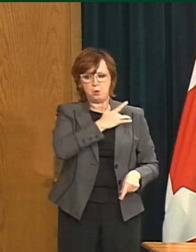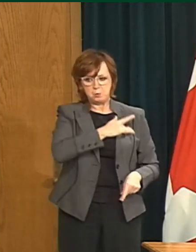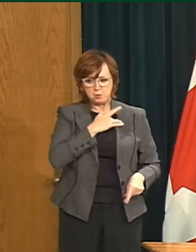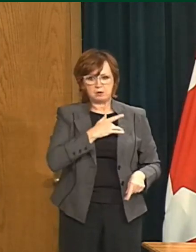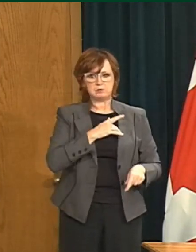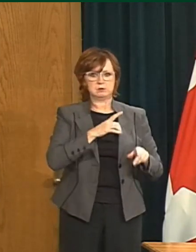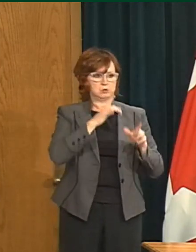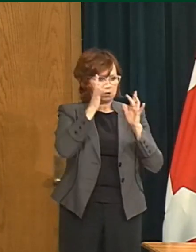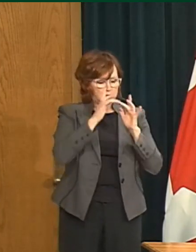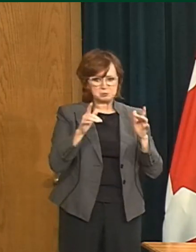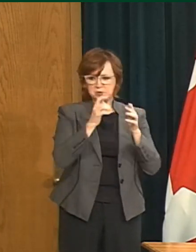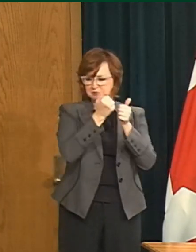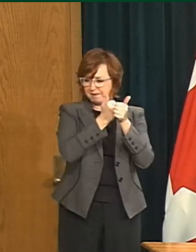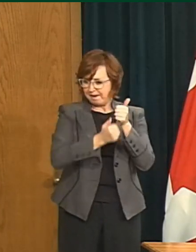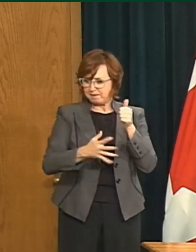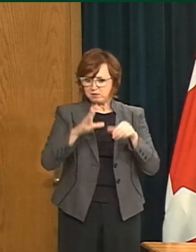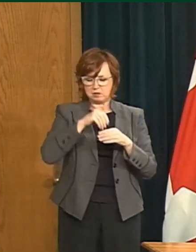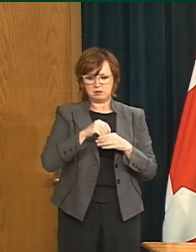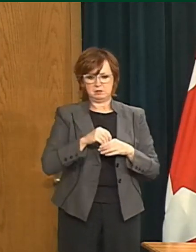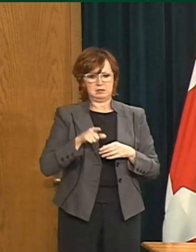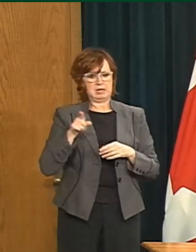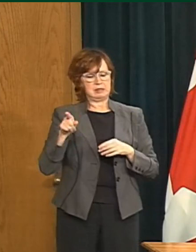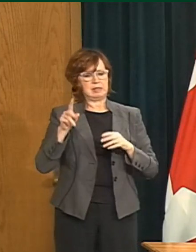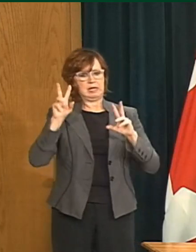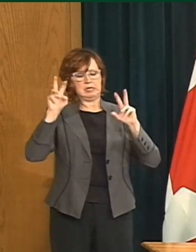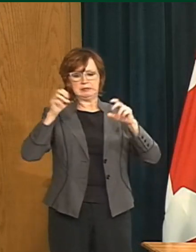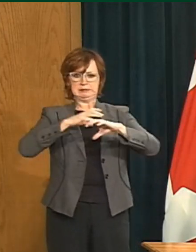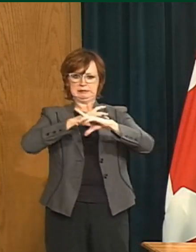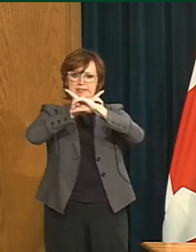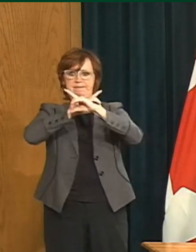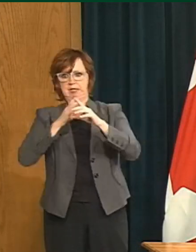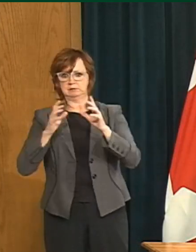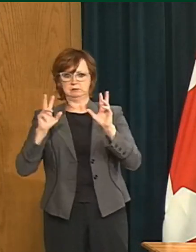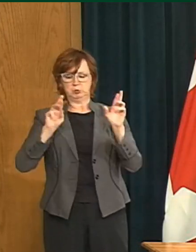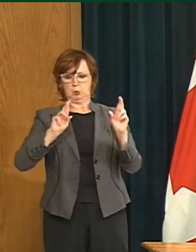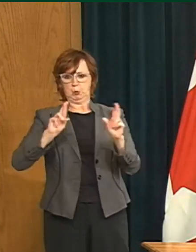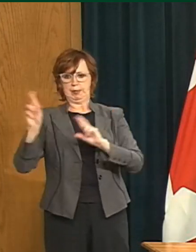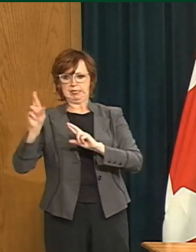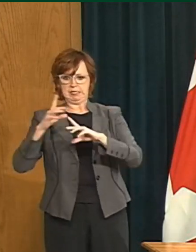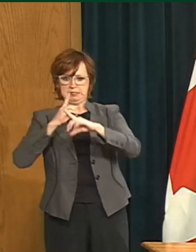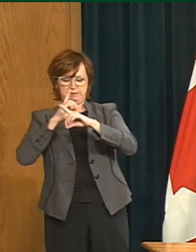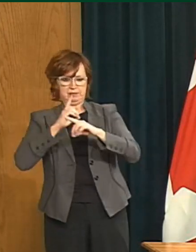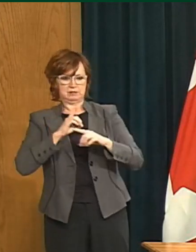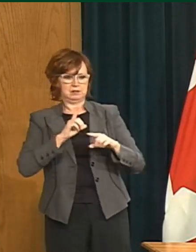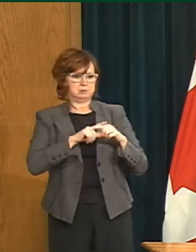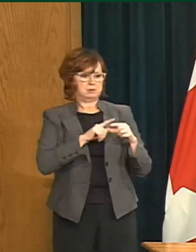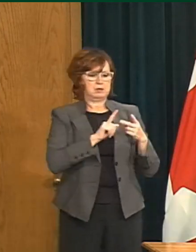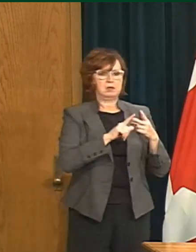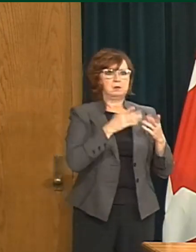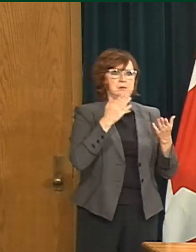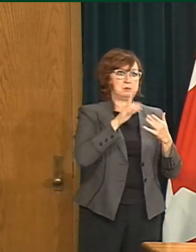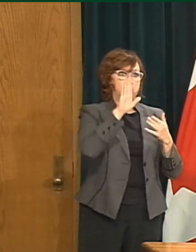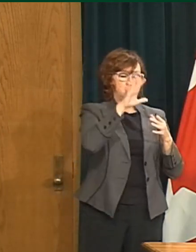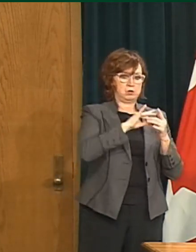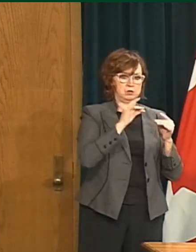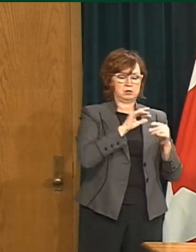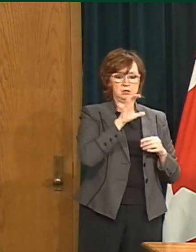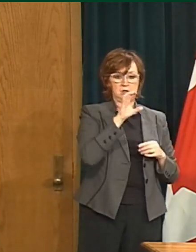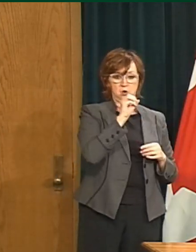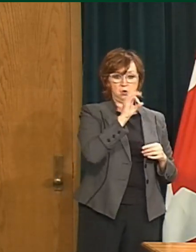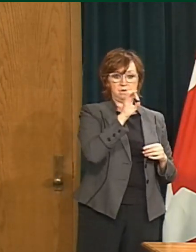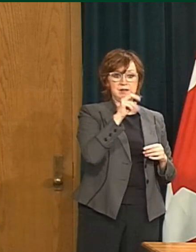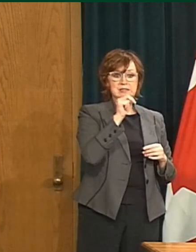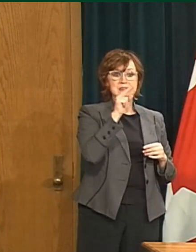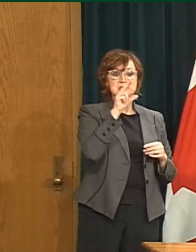doing, and that I think they have referred to as being the defensive strategy. The offensive strategy is likely what you're referring to, that has an impact